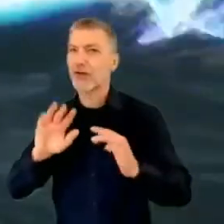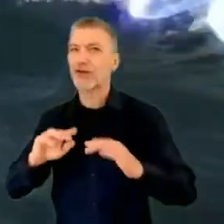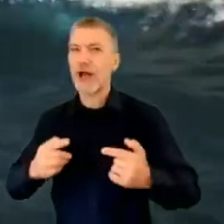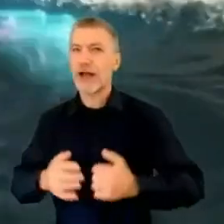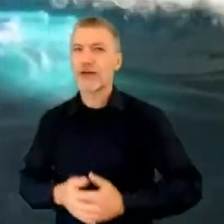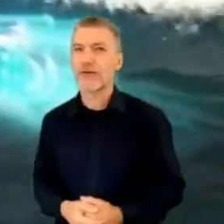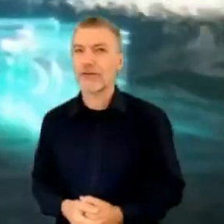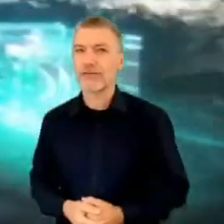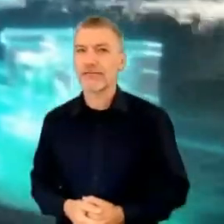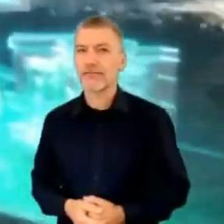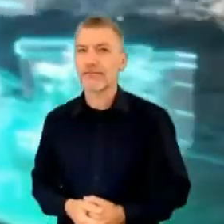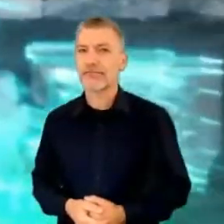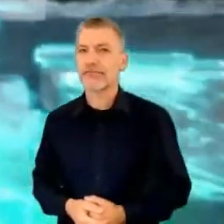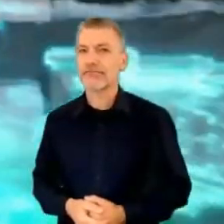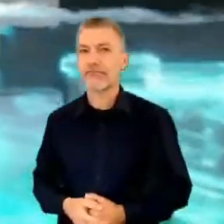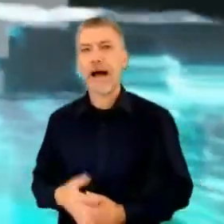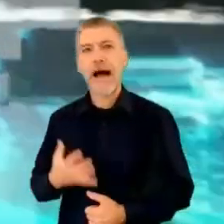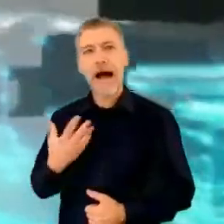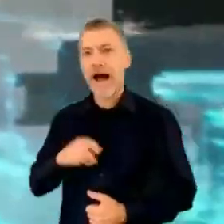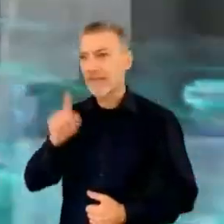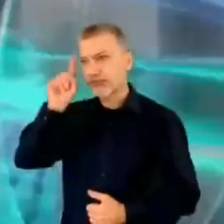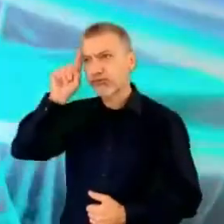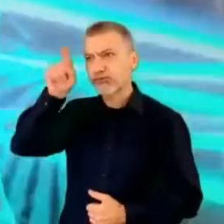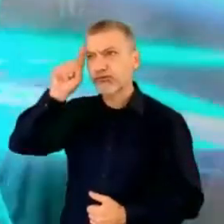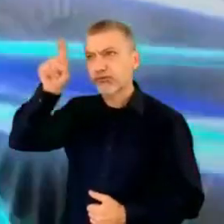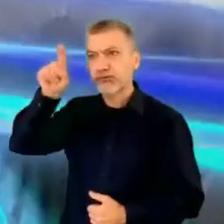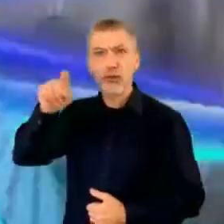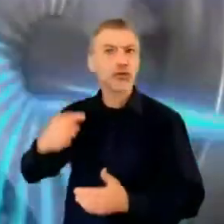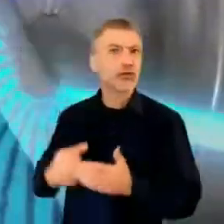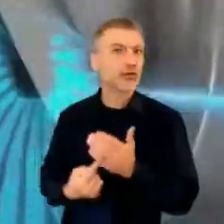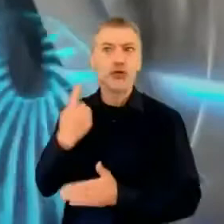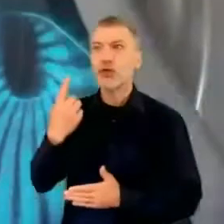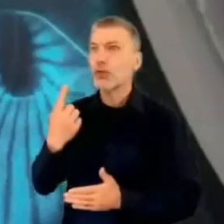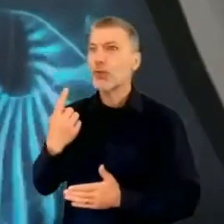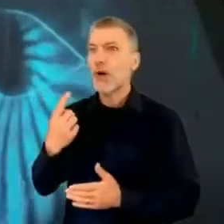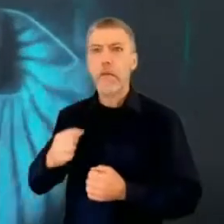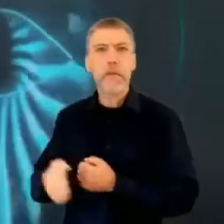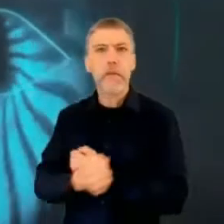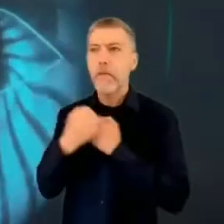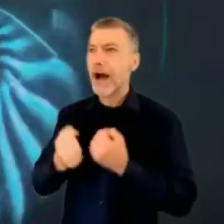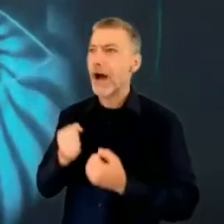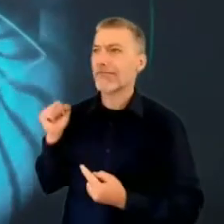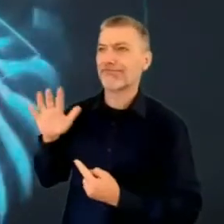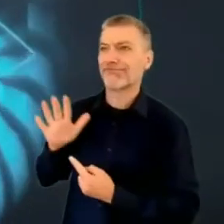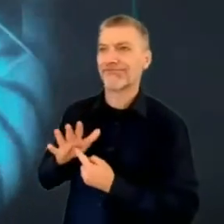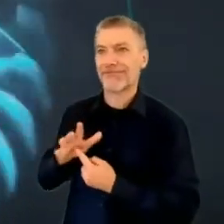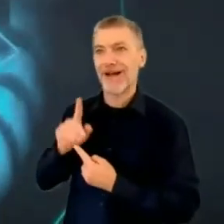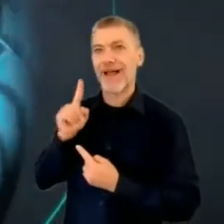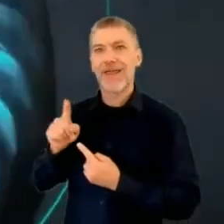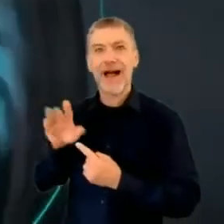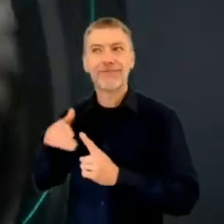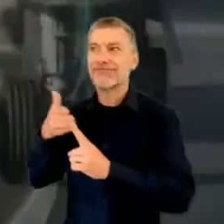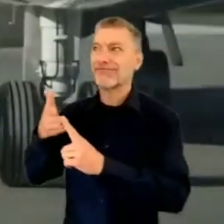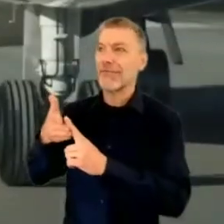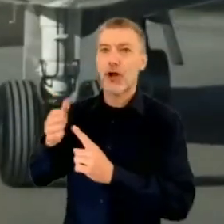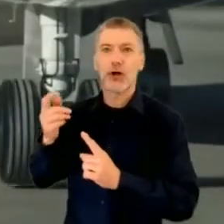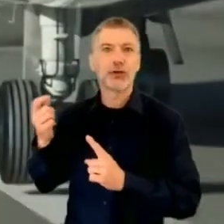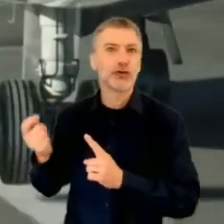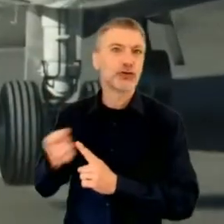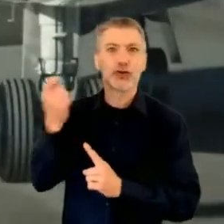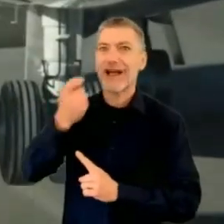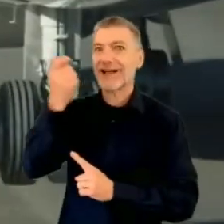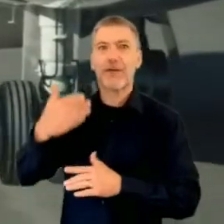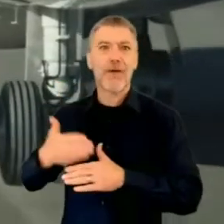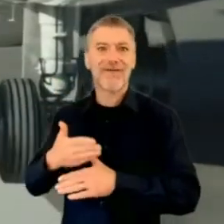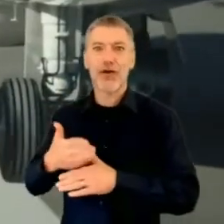We pioneer the power that matters, power that is central to the successful functioning of the modern world, operating